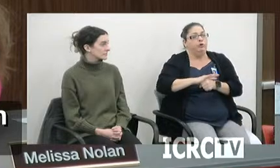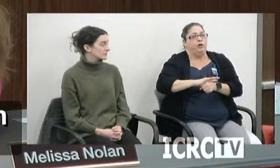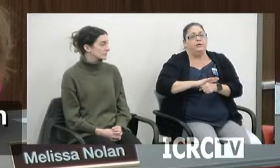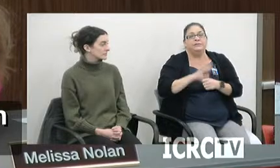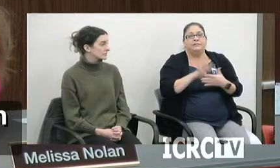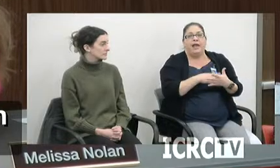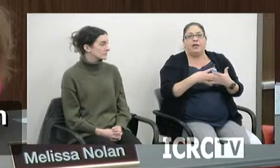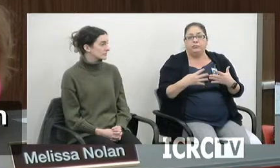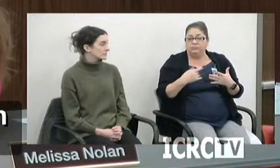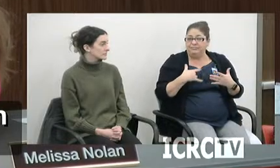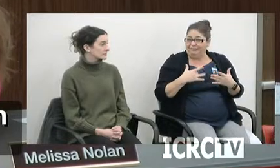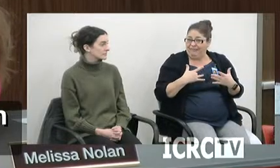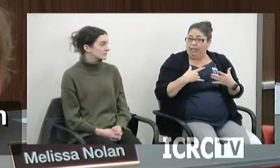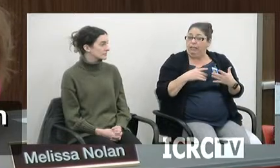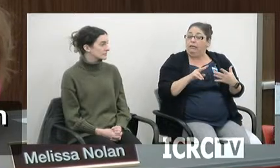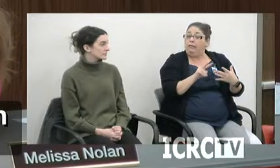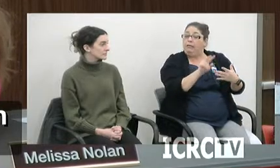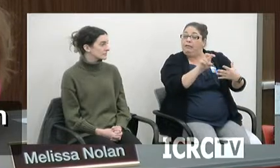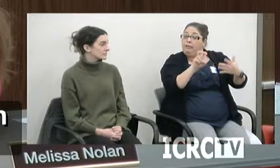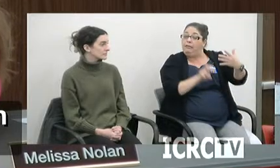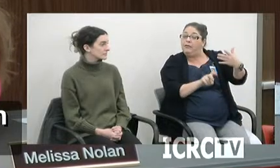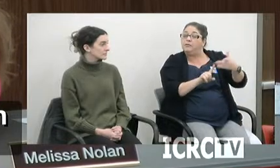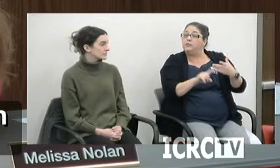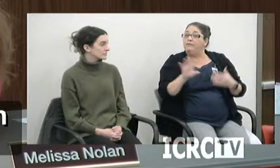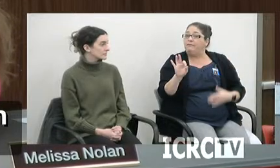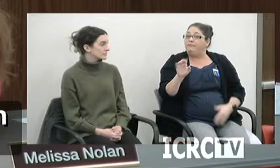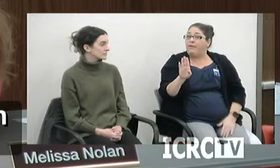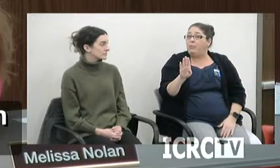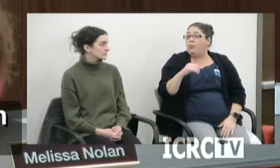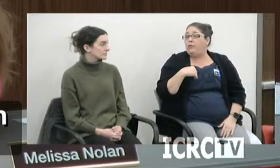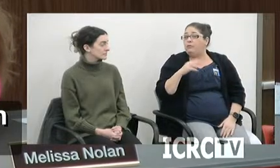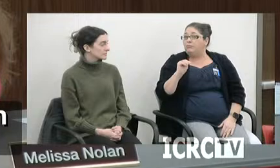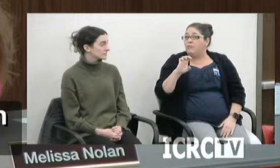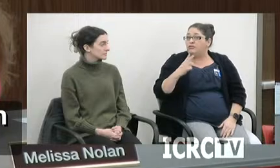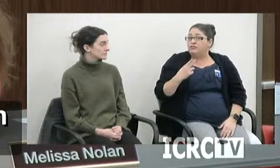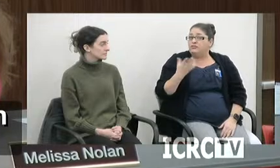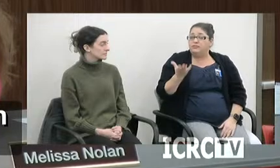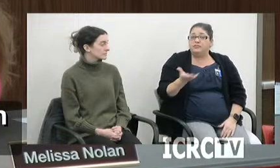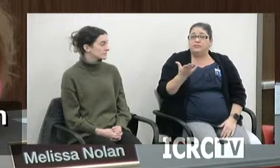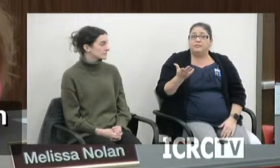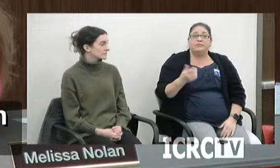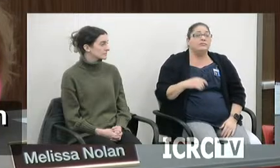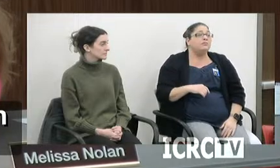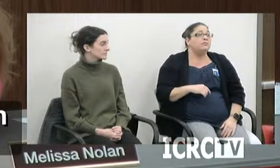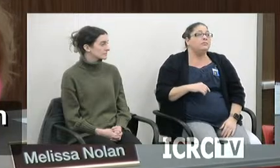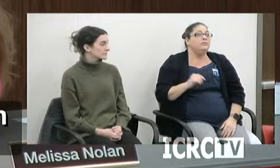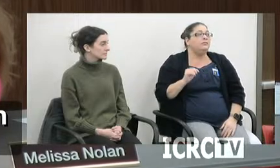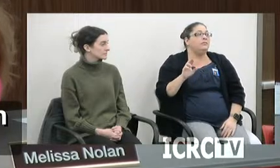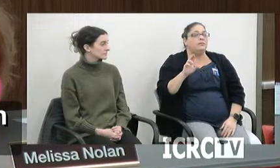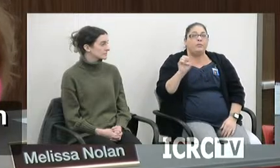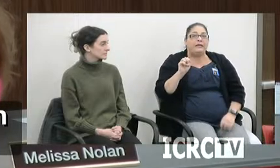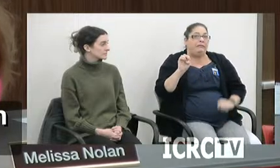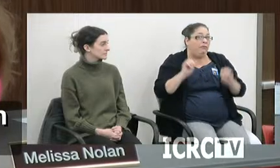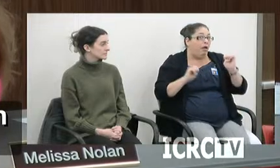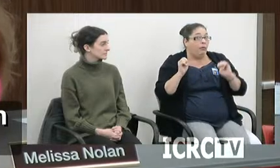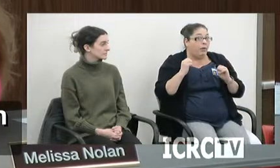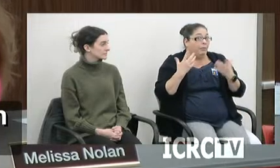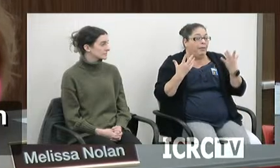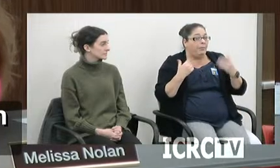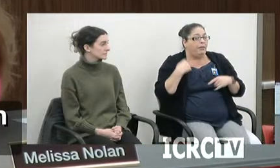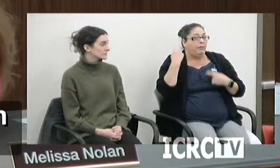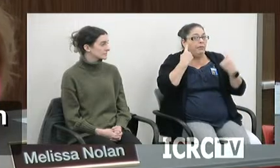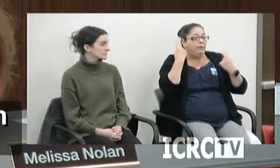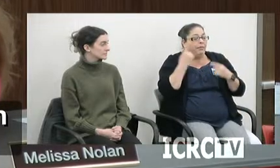into February or even into March, depending on, or we want to reevaluate at the end of January based